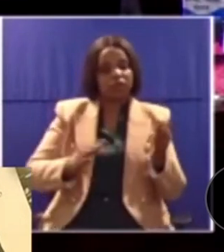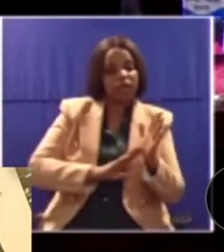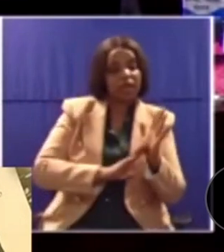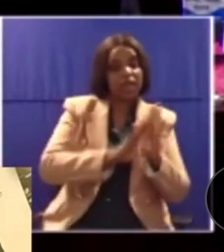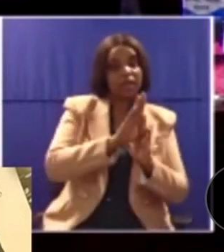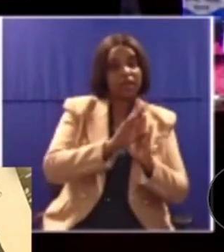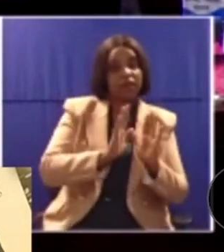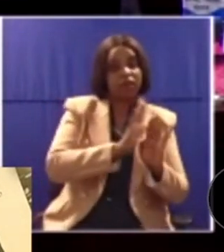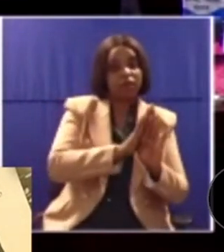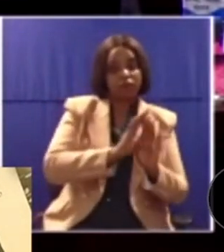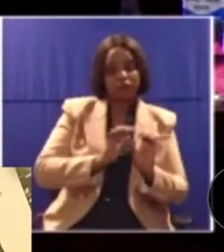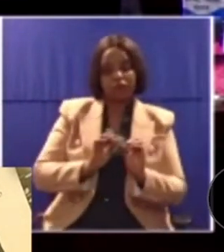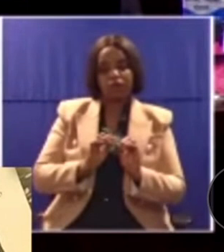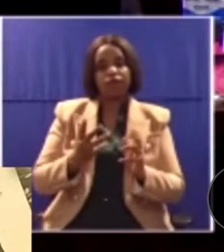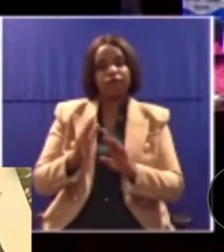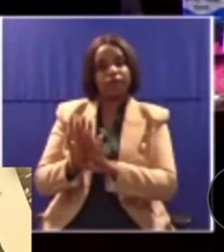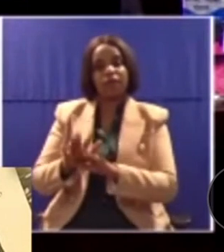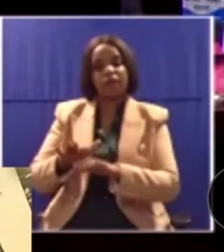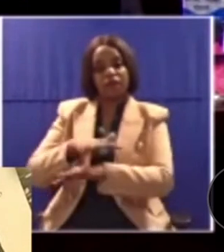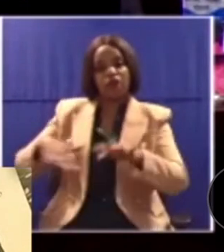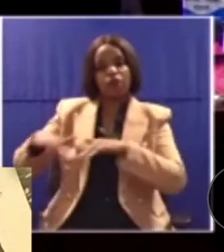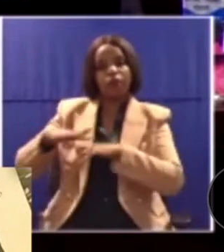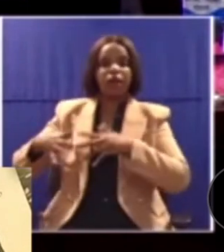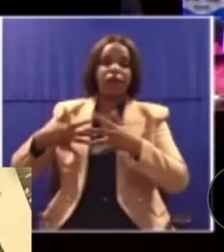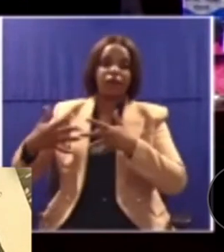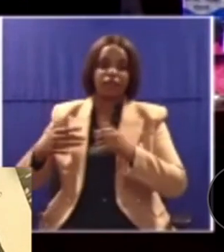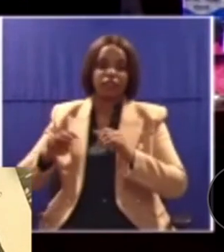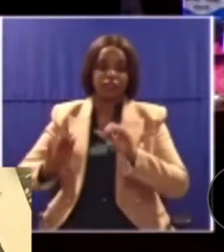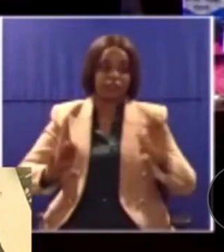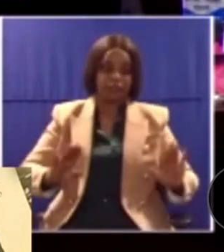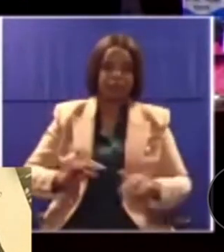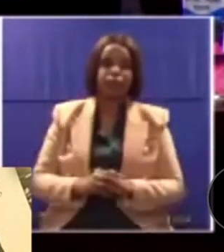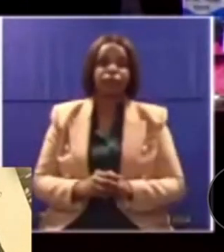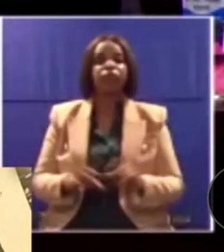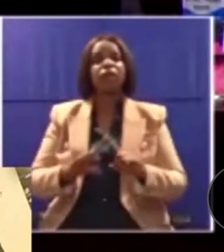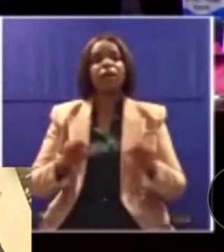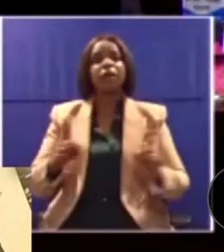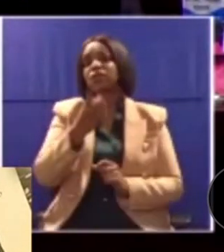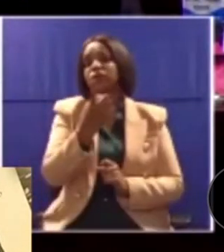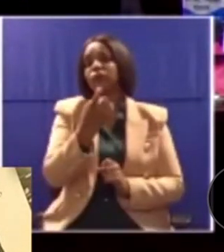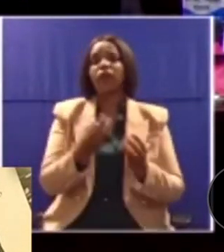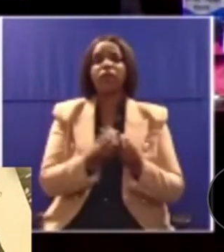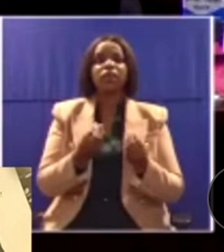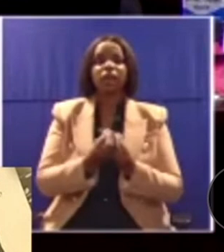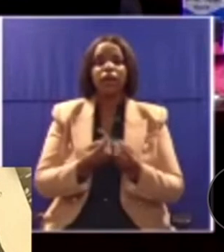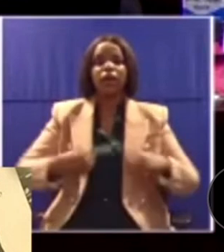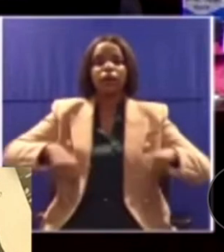and environmental affairs. Now I think there's one thing that we should keep in mind, and that is that